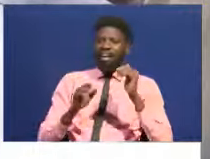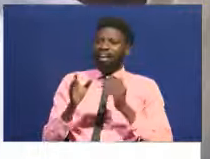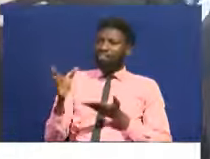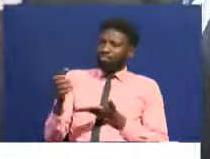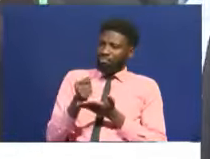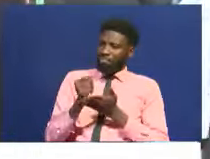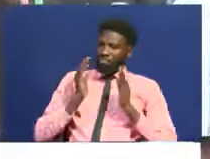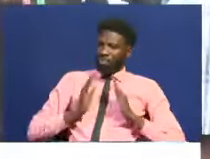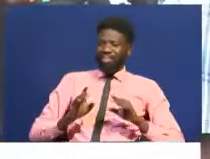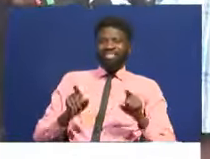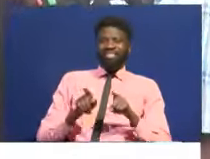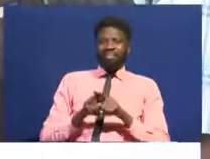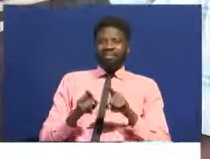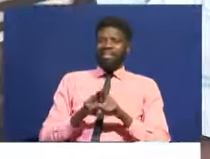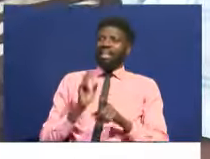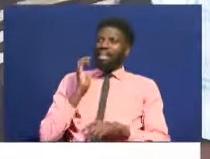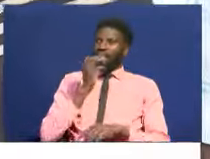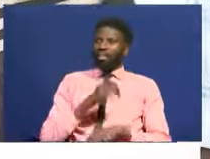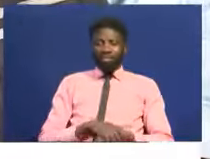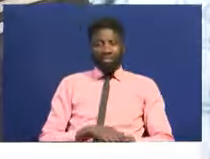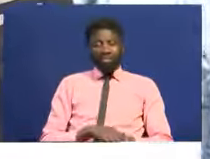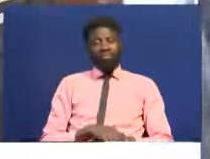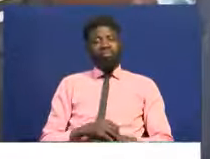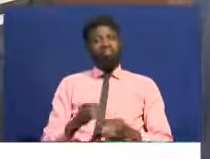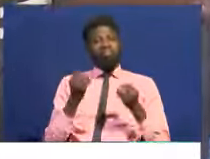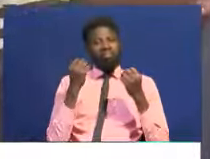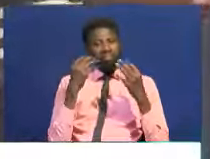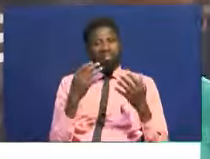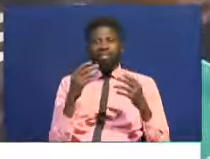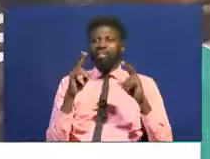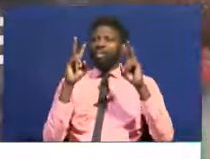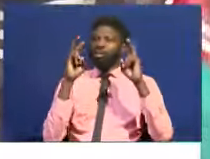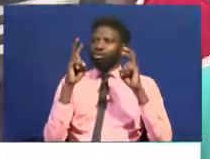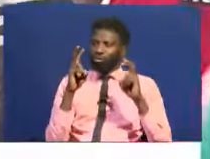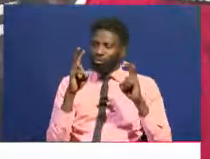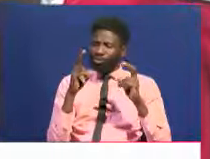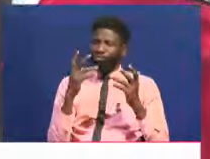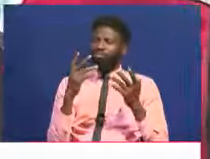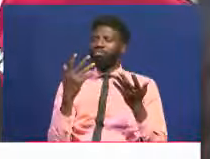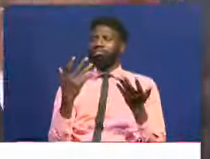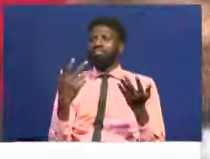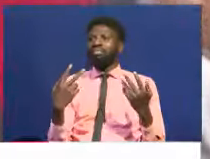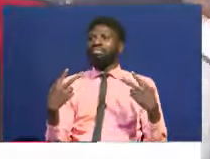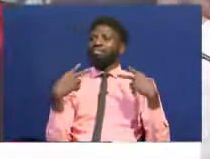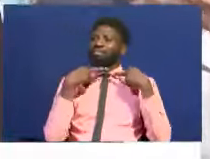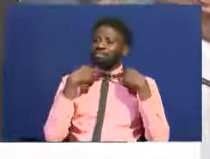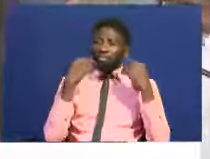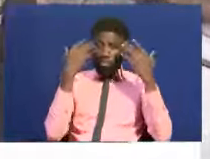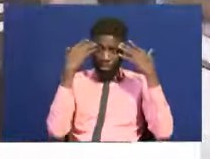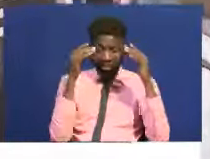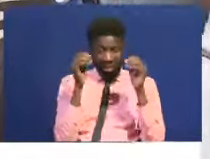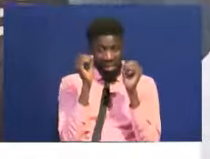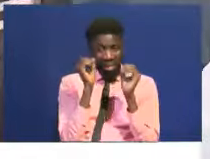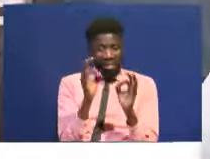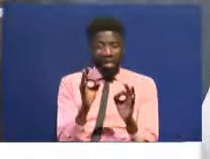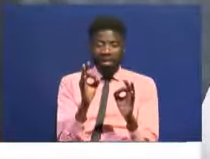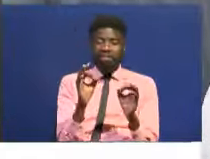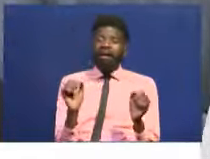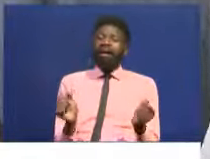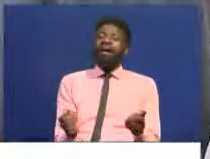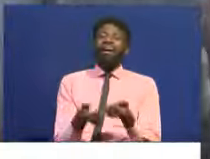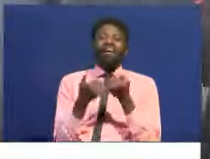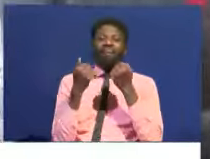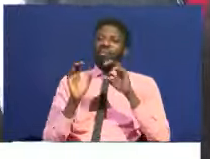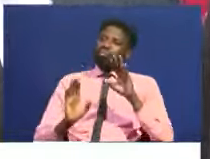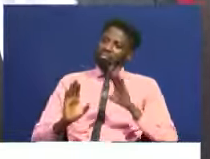sana. Tumeona kwamba mambo mengi yamesimama, so hatujui akiapishwa mambo itakuwa sawa ama itakuwa vile vile, lakini matarajio yetu tunataka tu